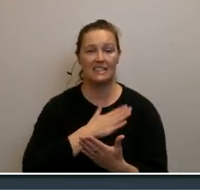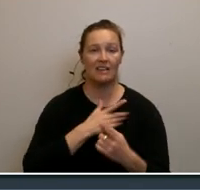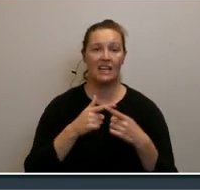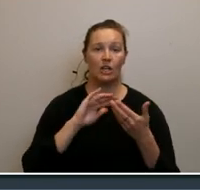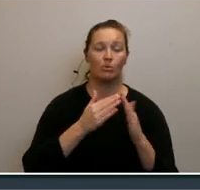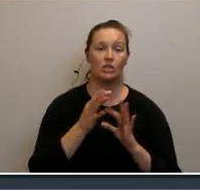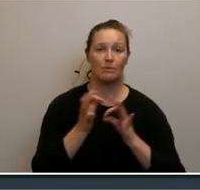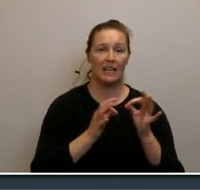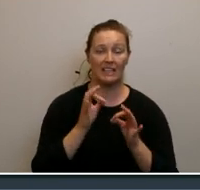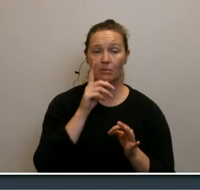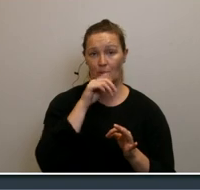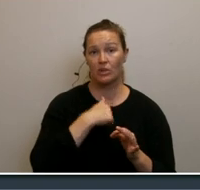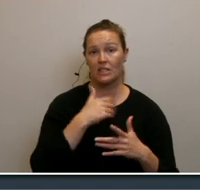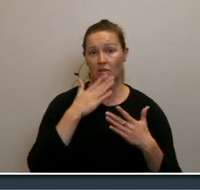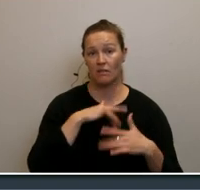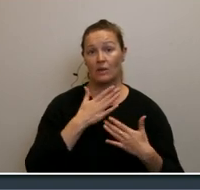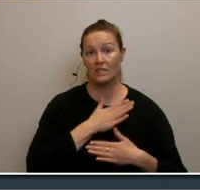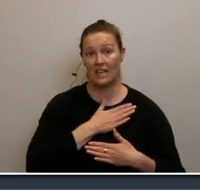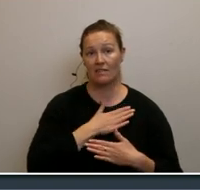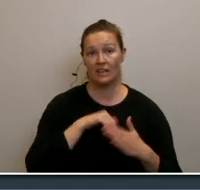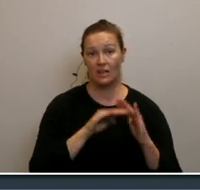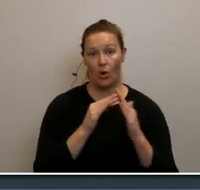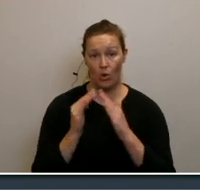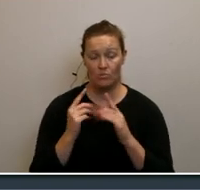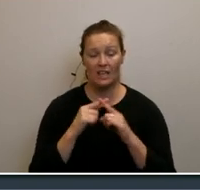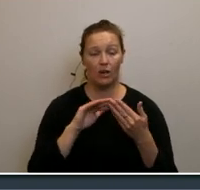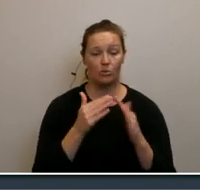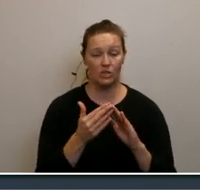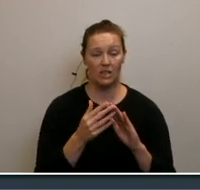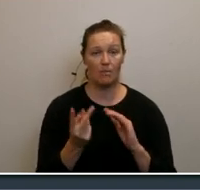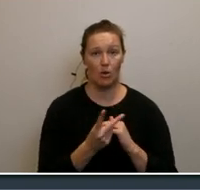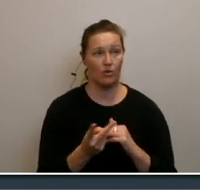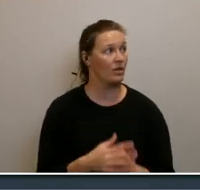planning. There's a need to feel safe in our homes and communities.